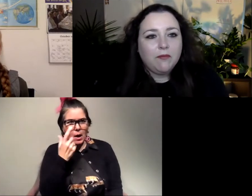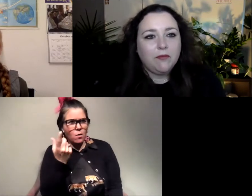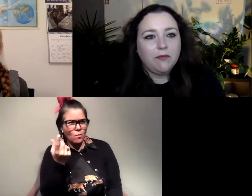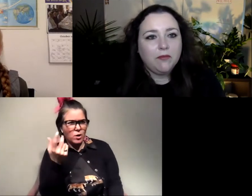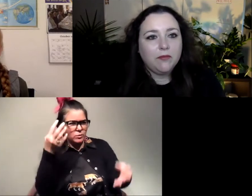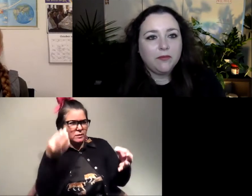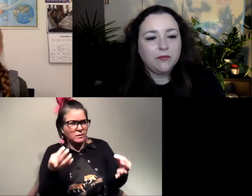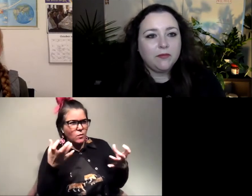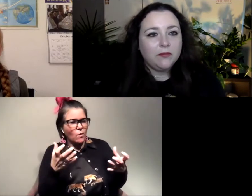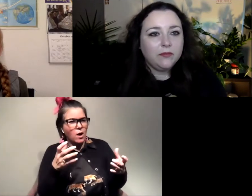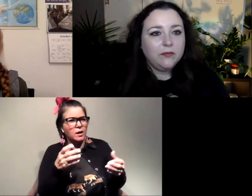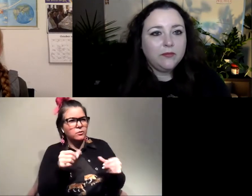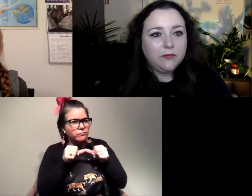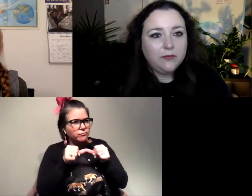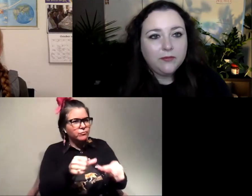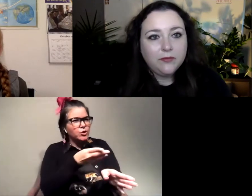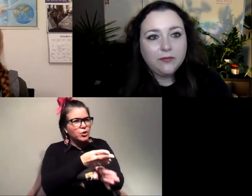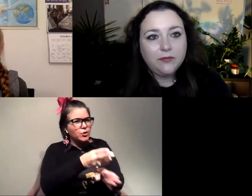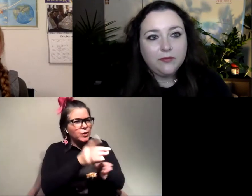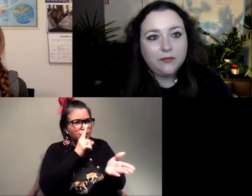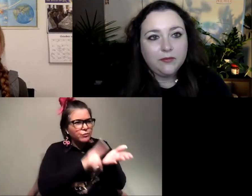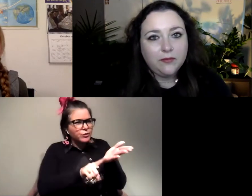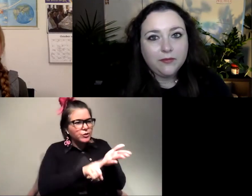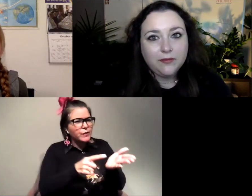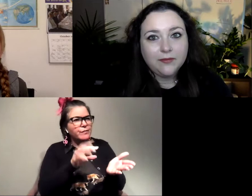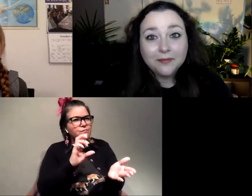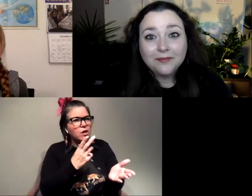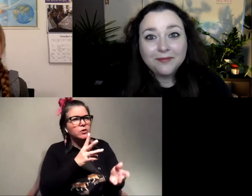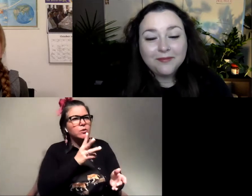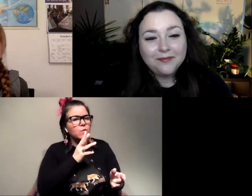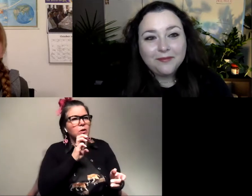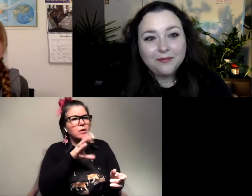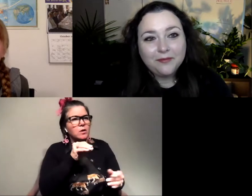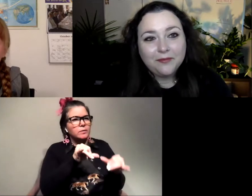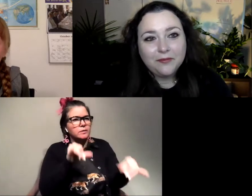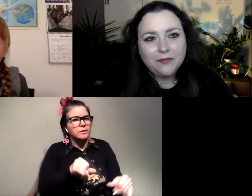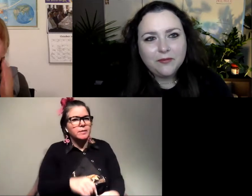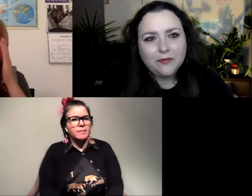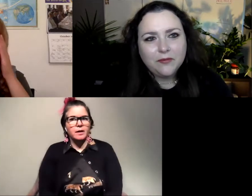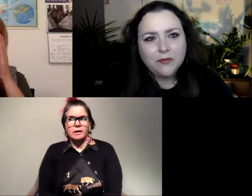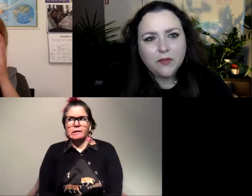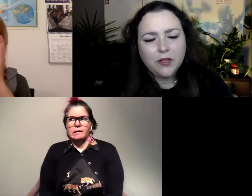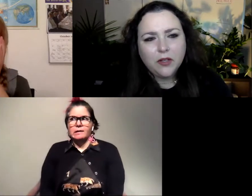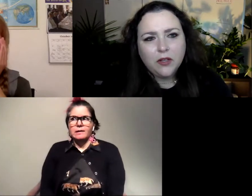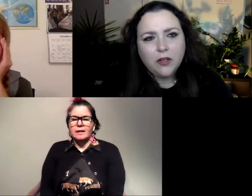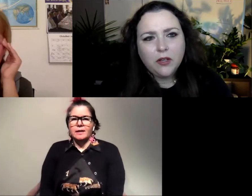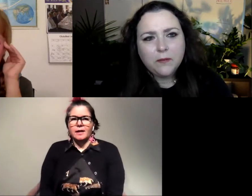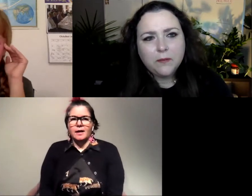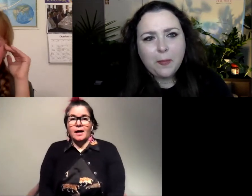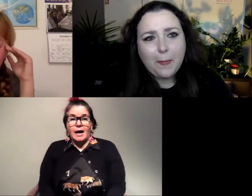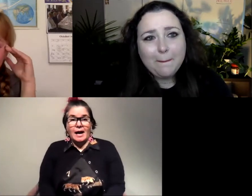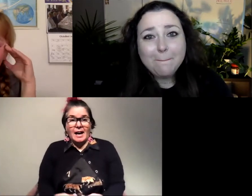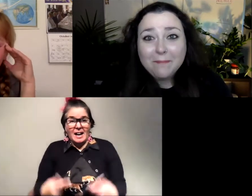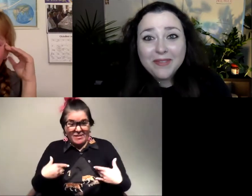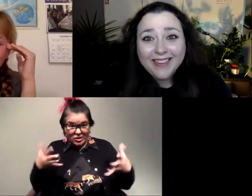that you want to spend your career researching freshwater ecosystems? And I'm sitting there like, did I make